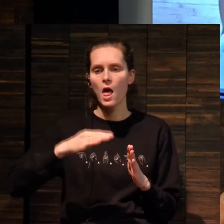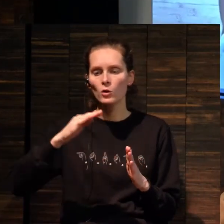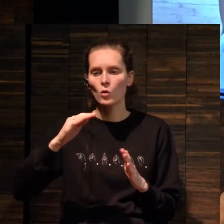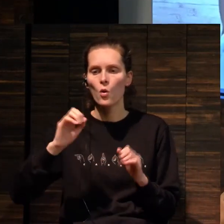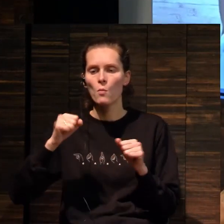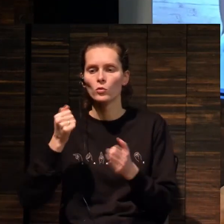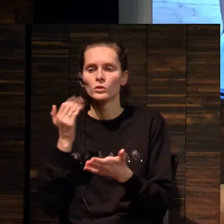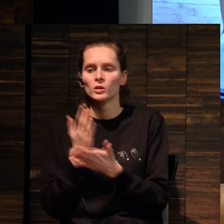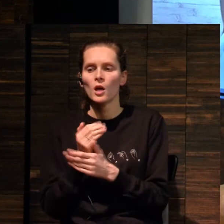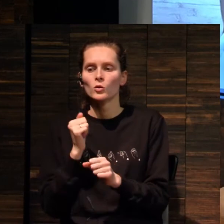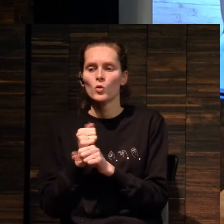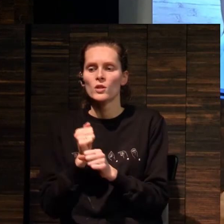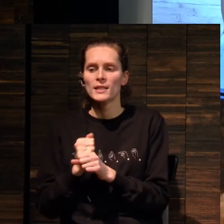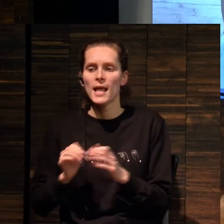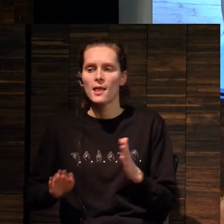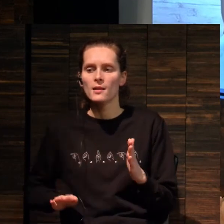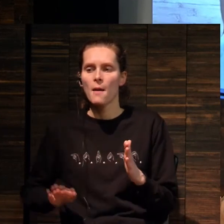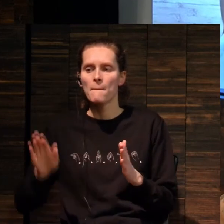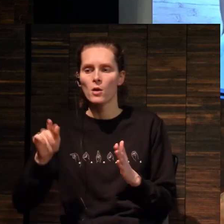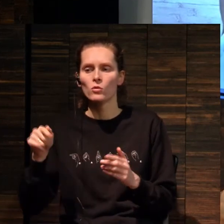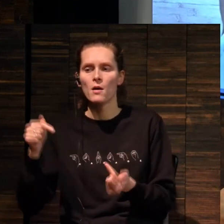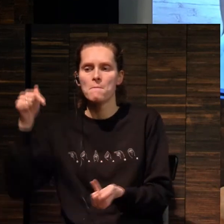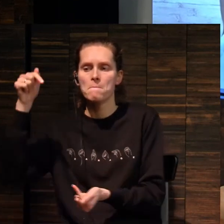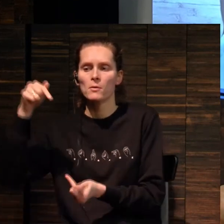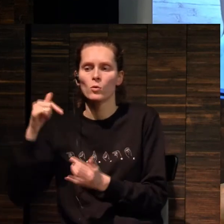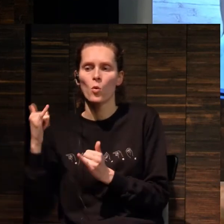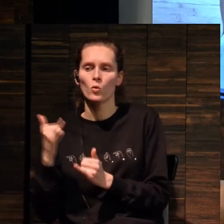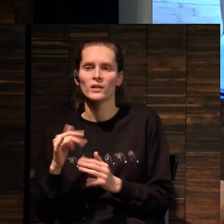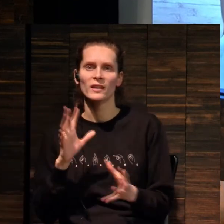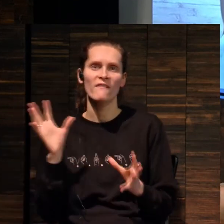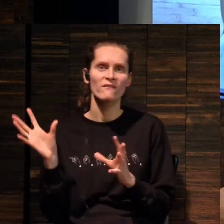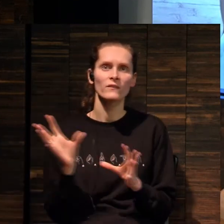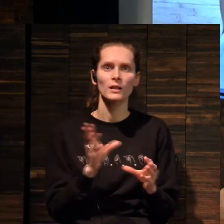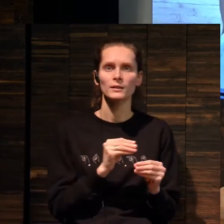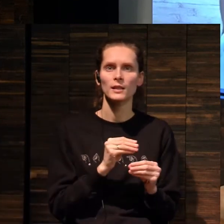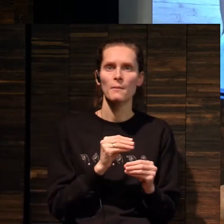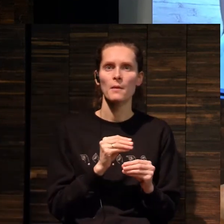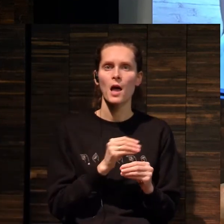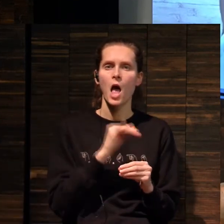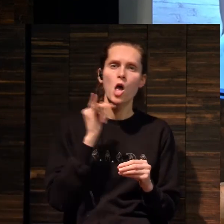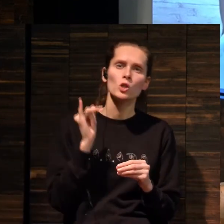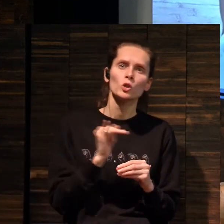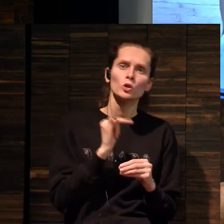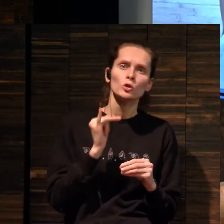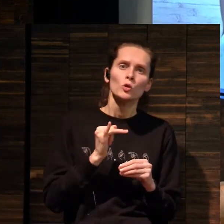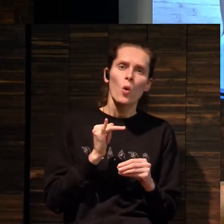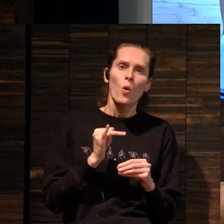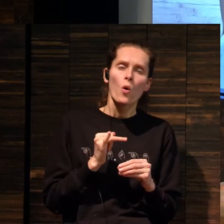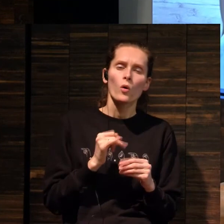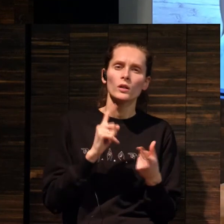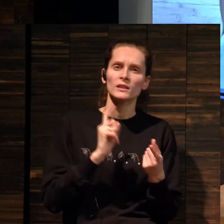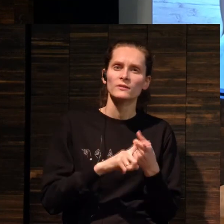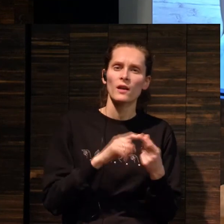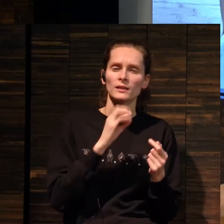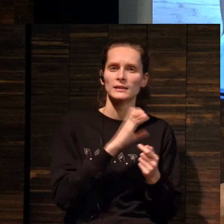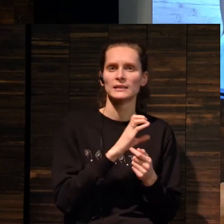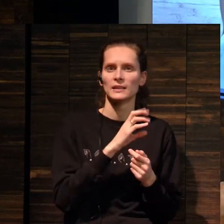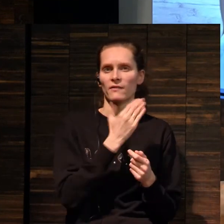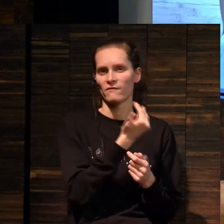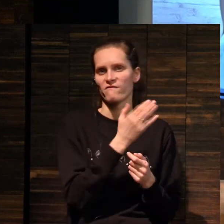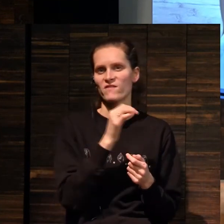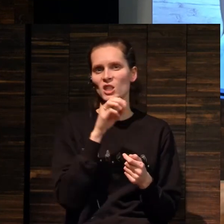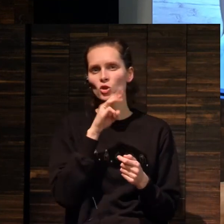So the question is, why do we need to adapt a staircase if you can build a ramp from the very